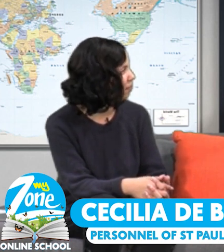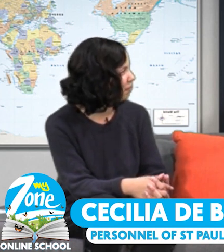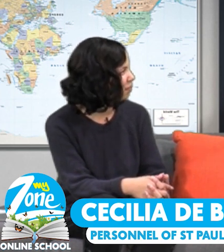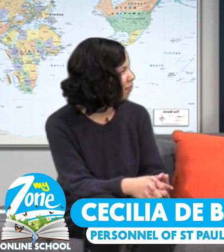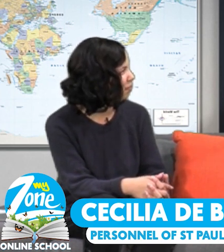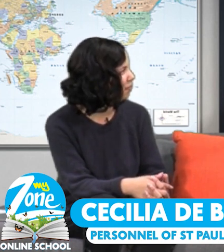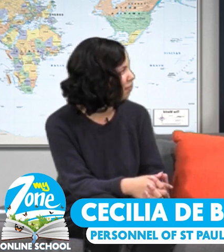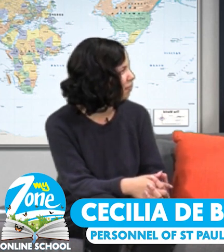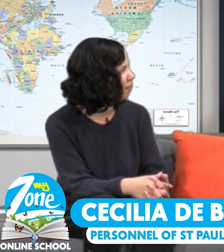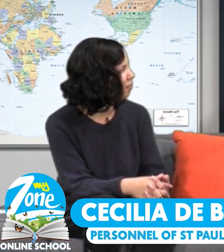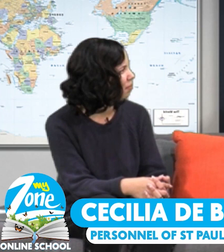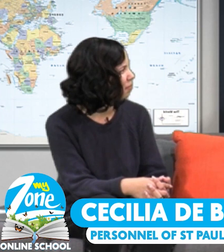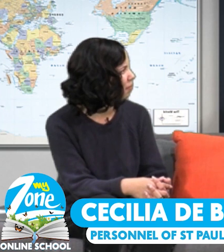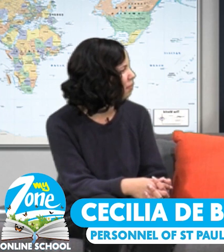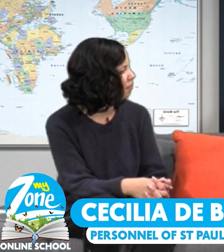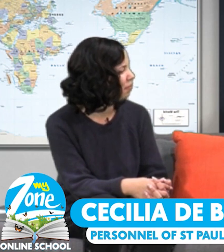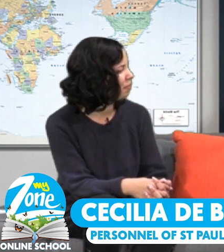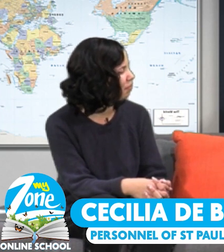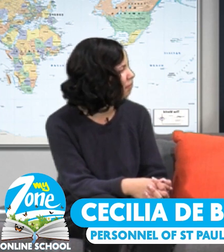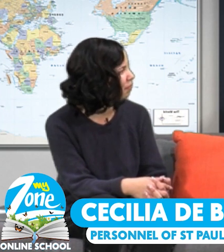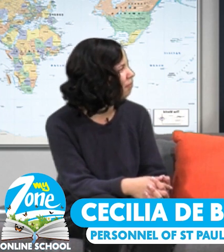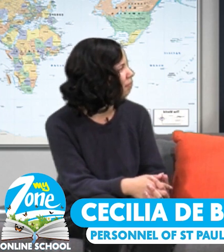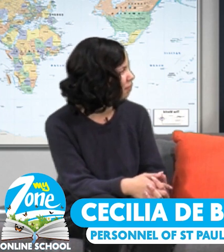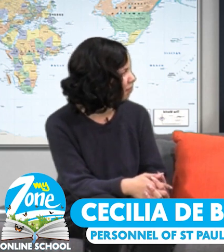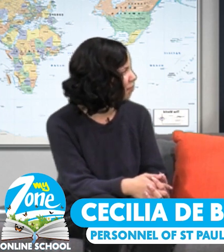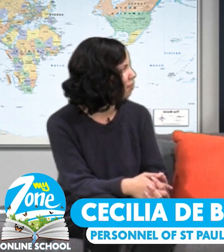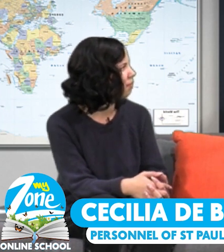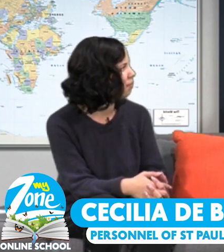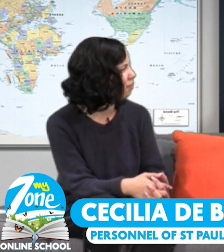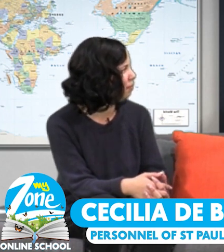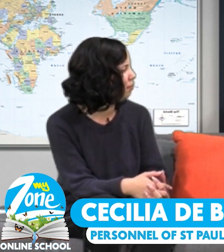At NMH, I've just been involved with the booklets, making the booklets.